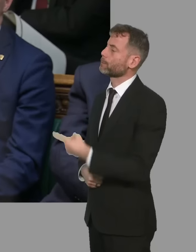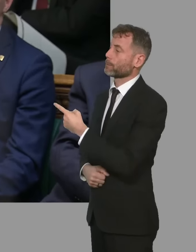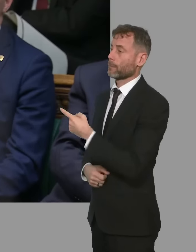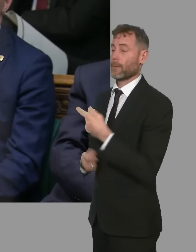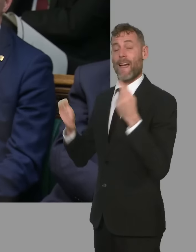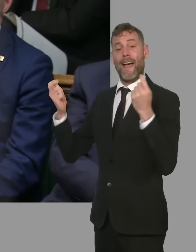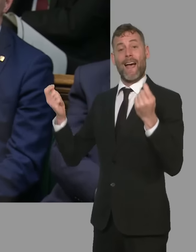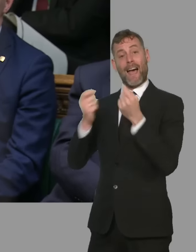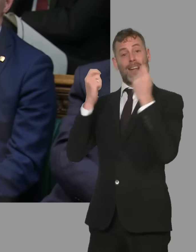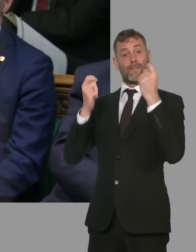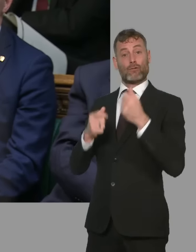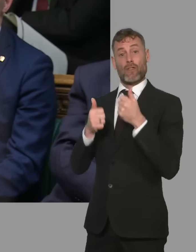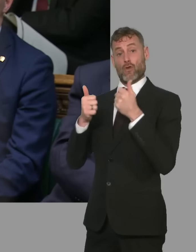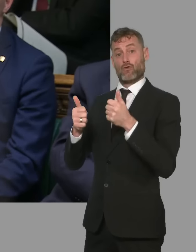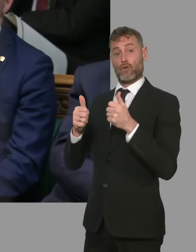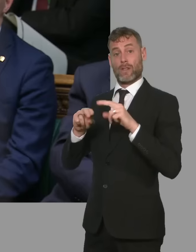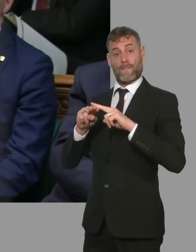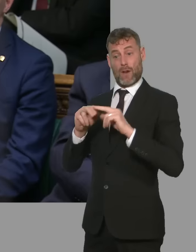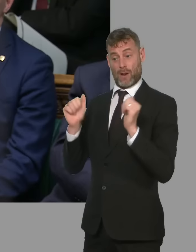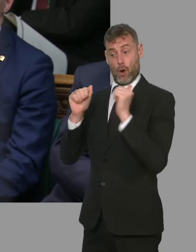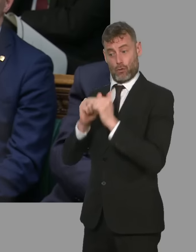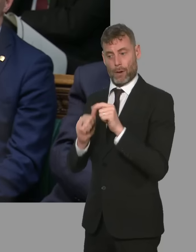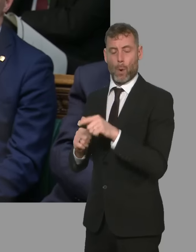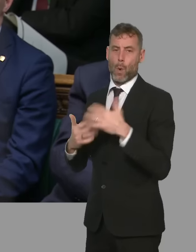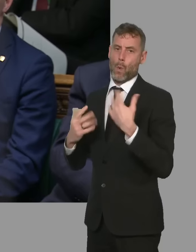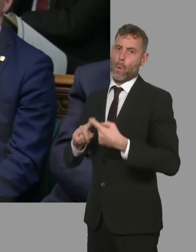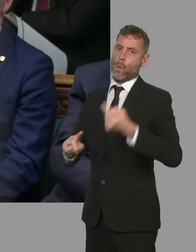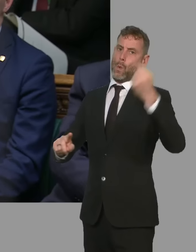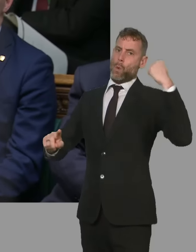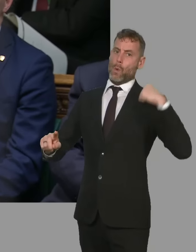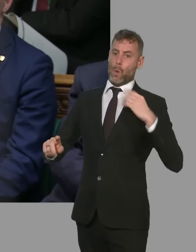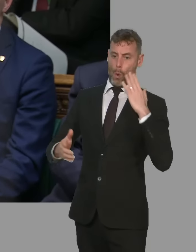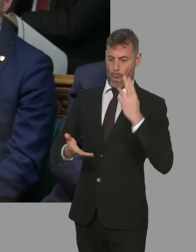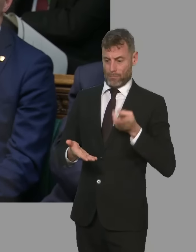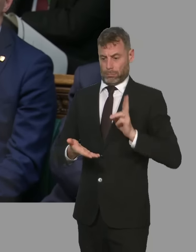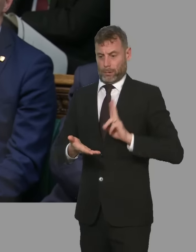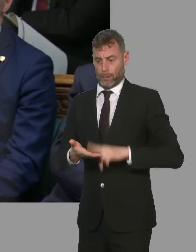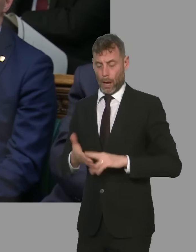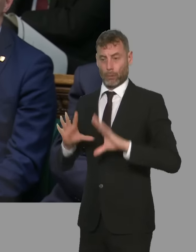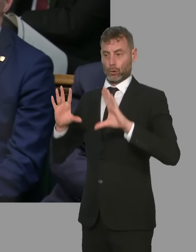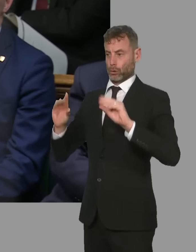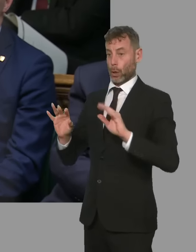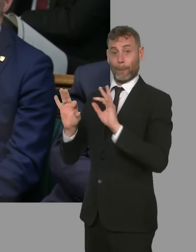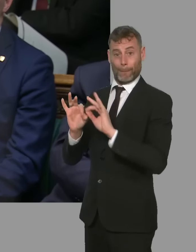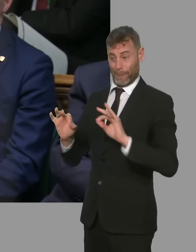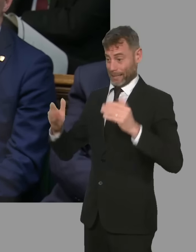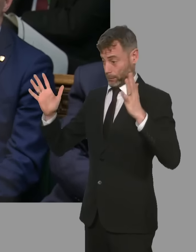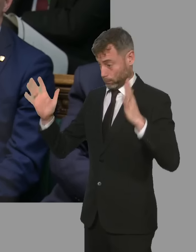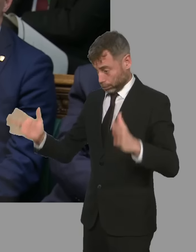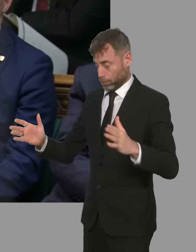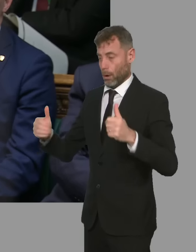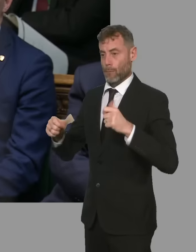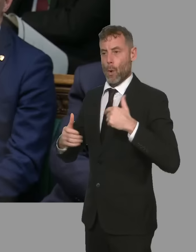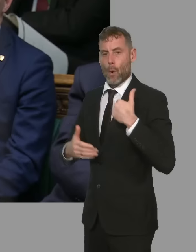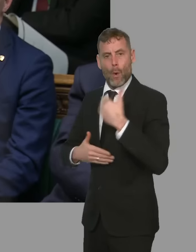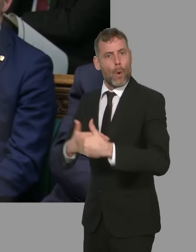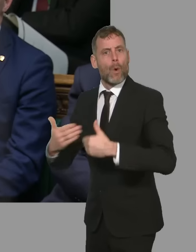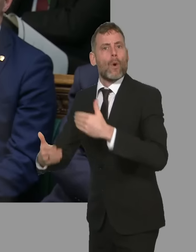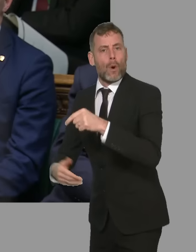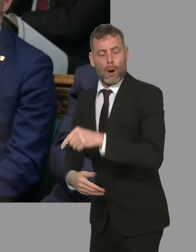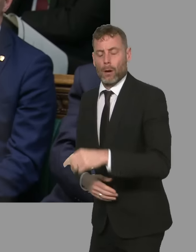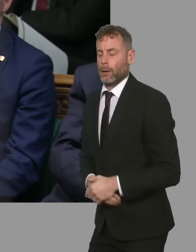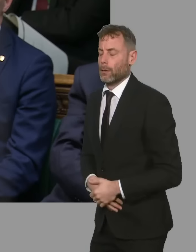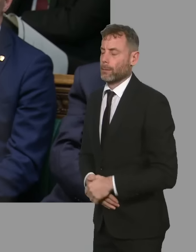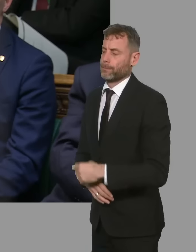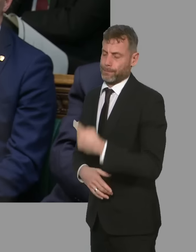it ultimately delivered peace for a generation. With the knowledge that it requires constant political cooperation and public